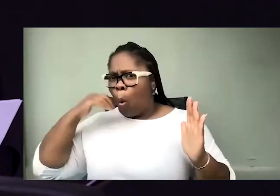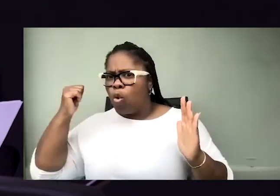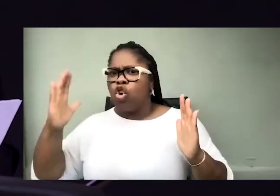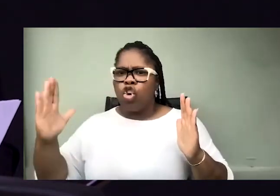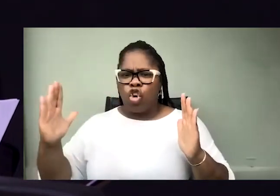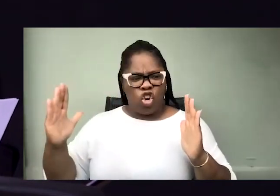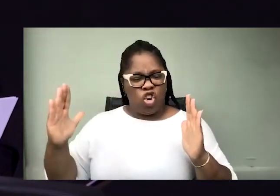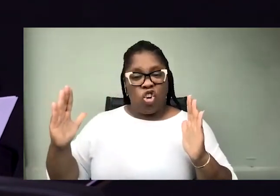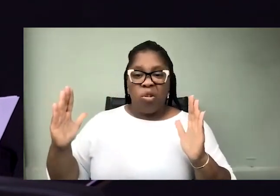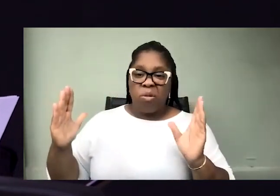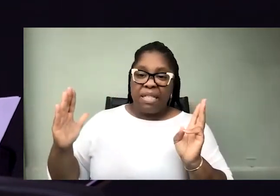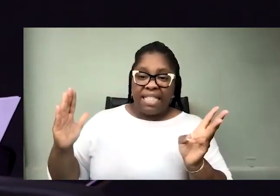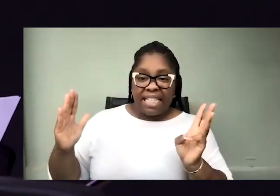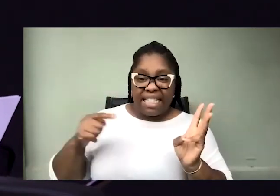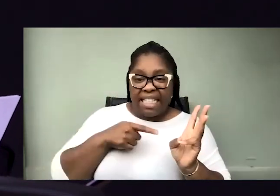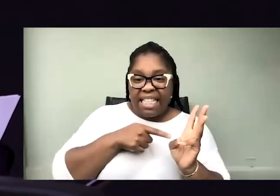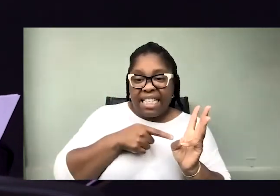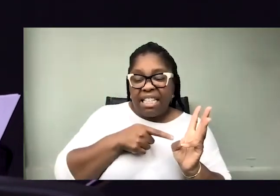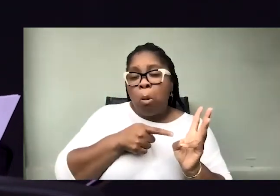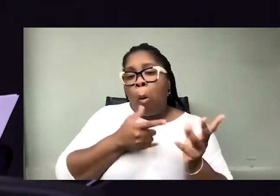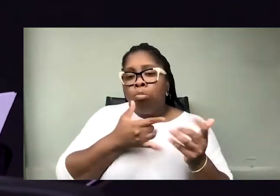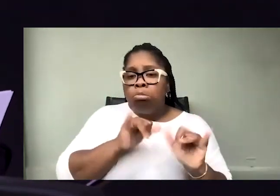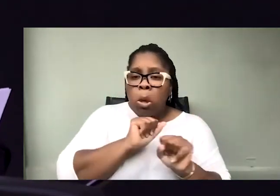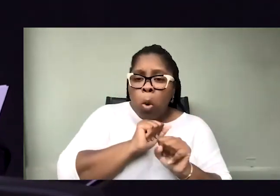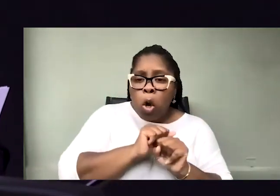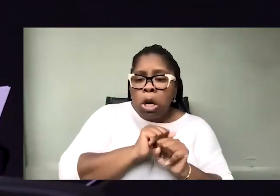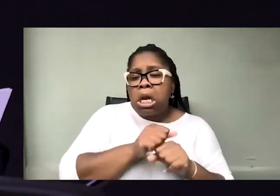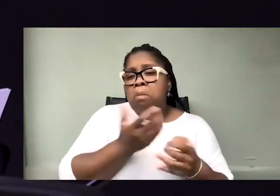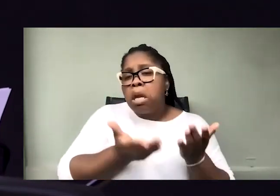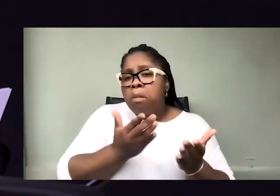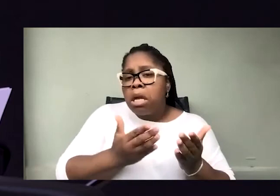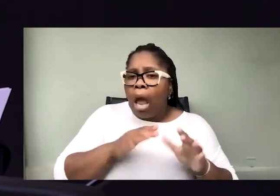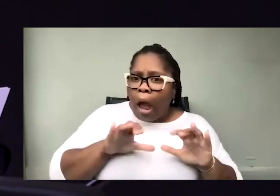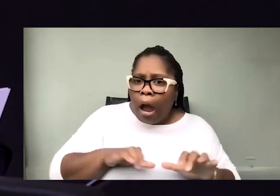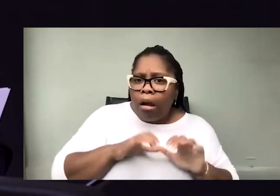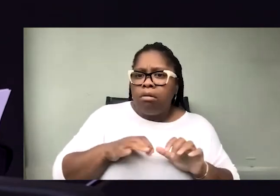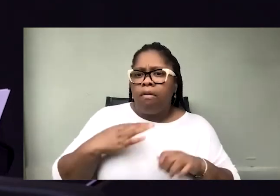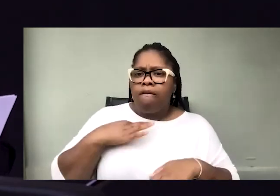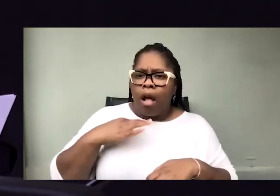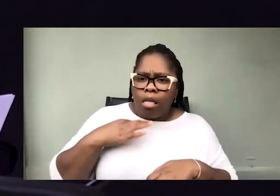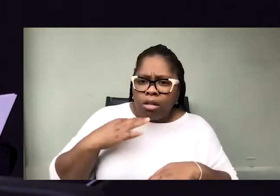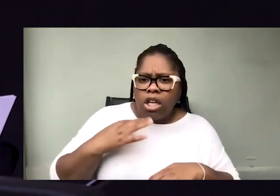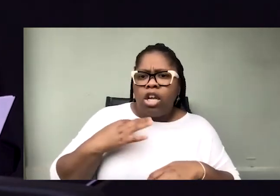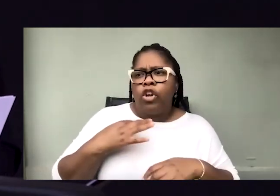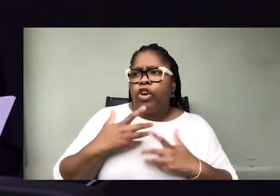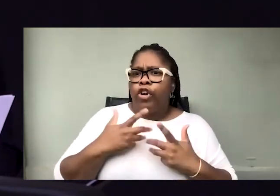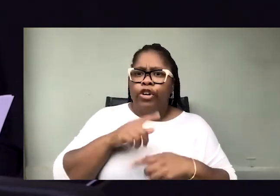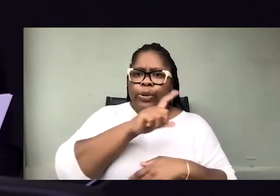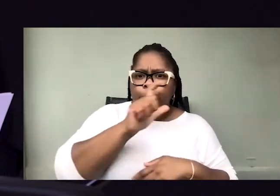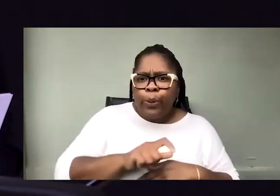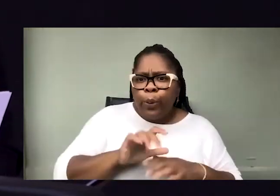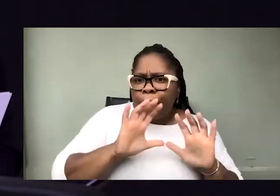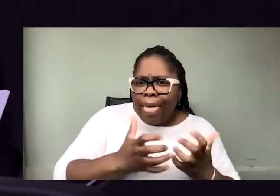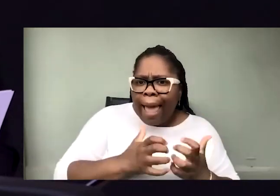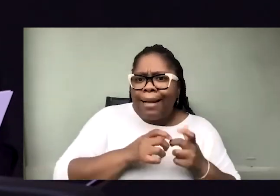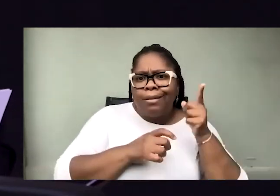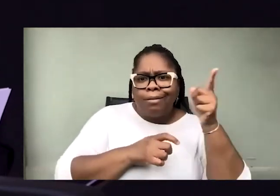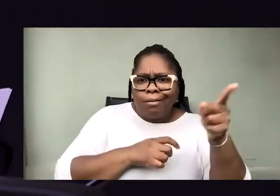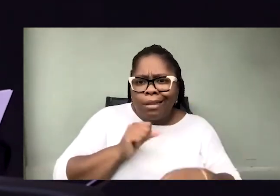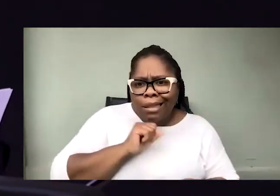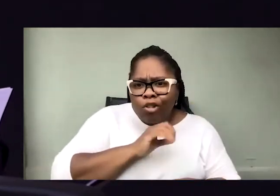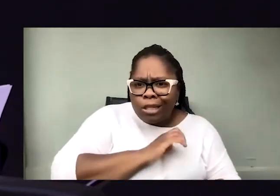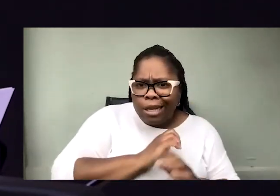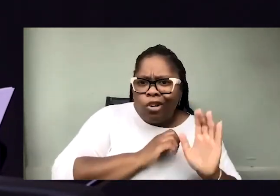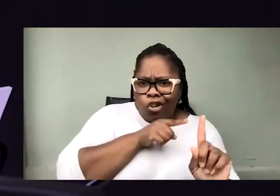still may be in the workforce, very active volunteer work, is doing the Zoom classes at the senior center,